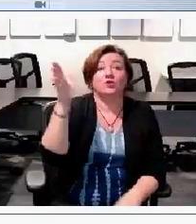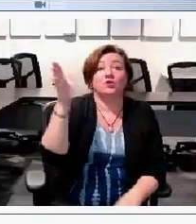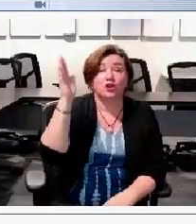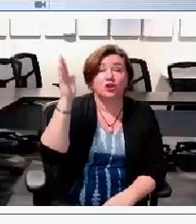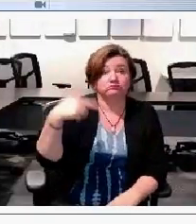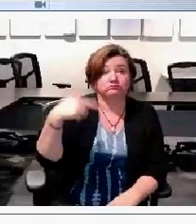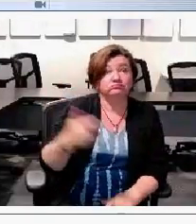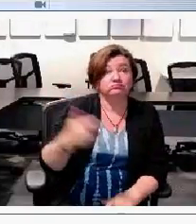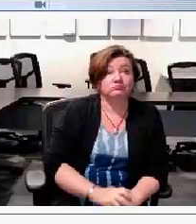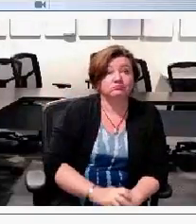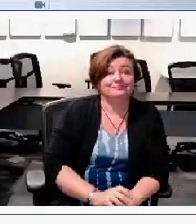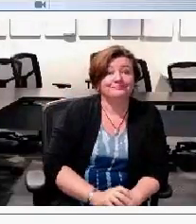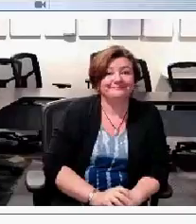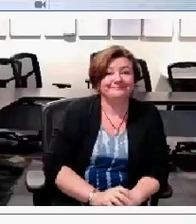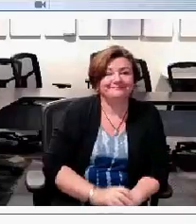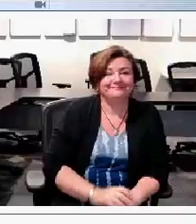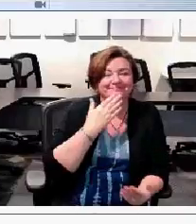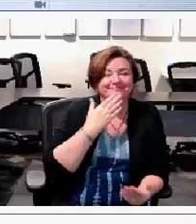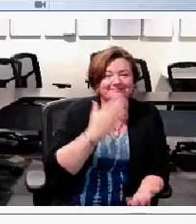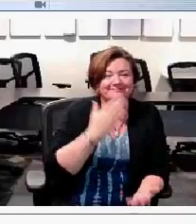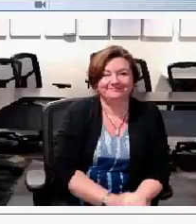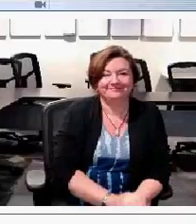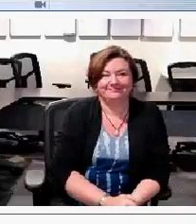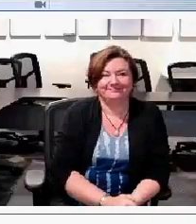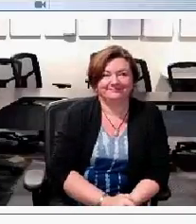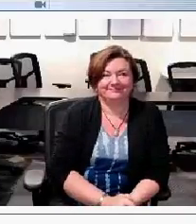your talk. Thank you.